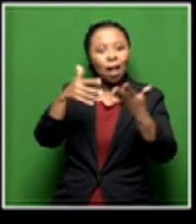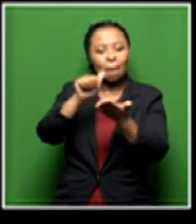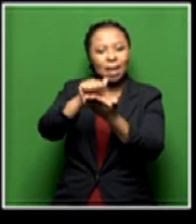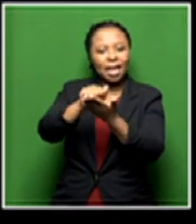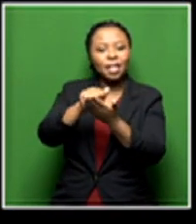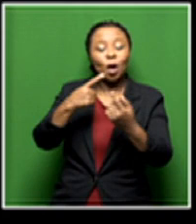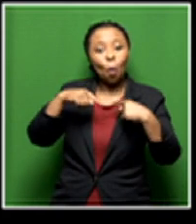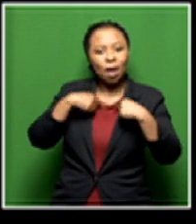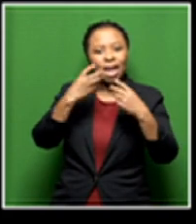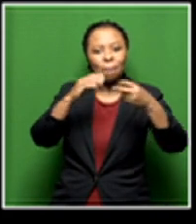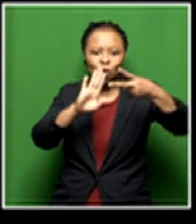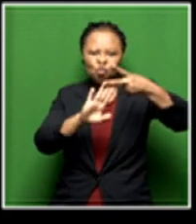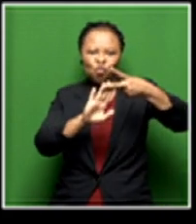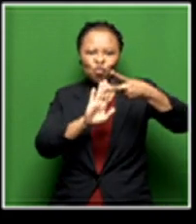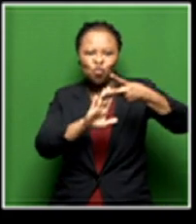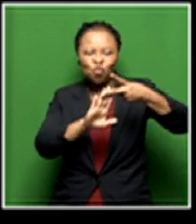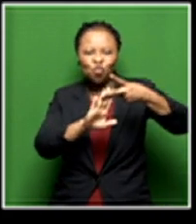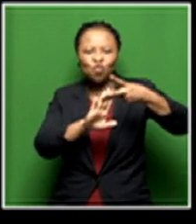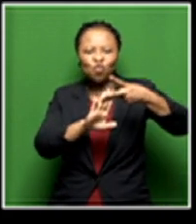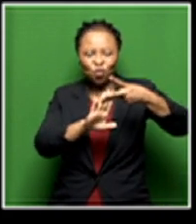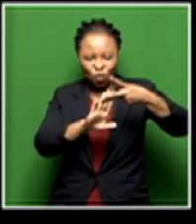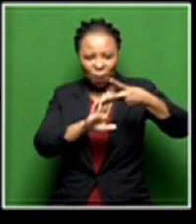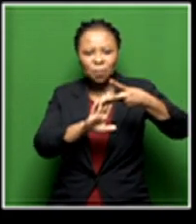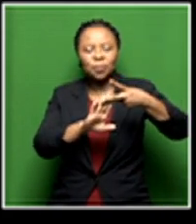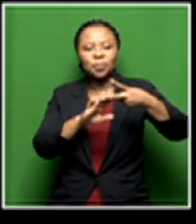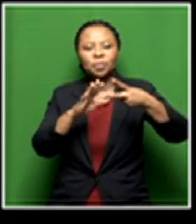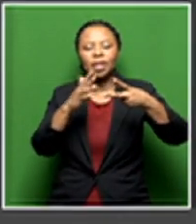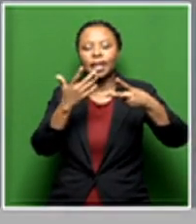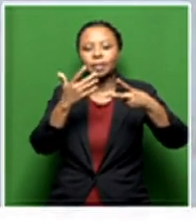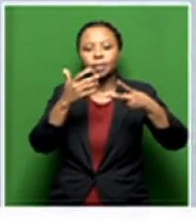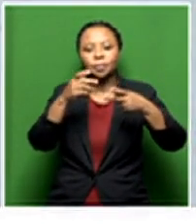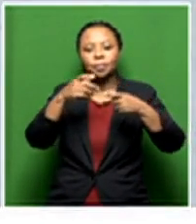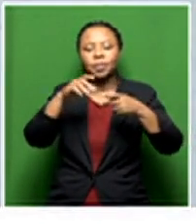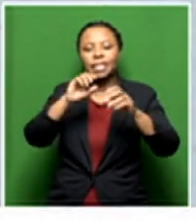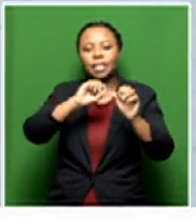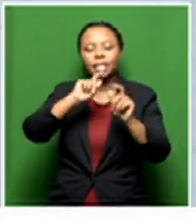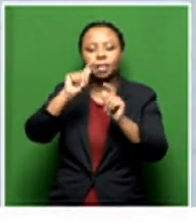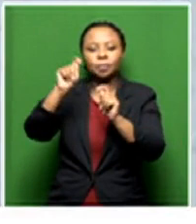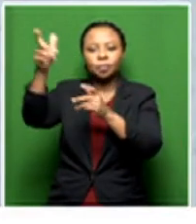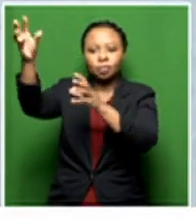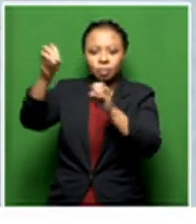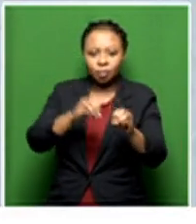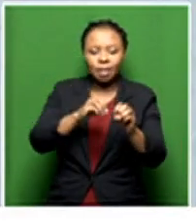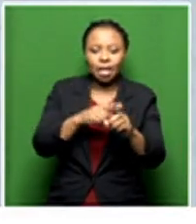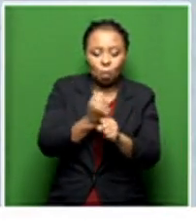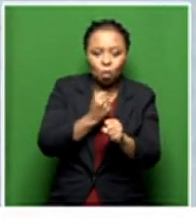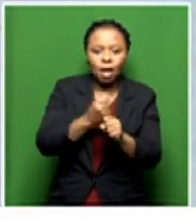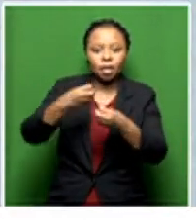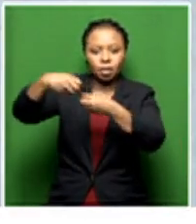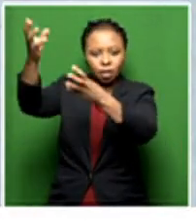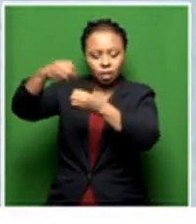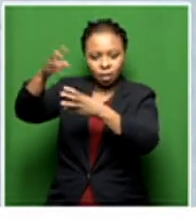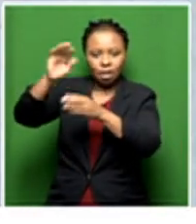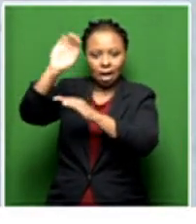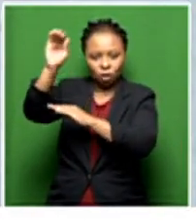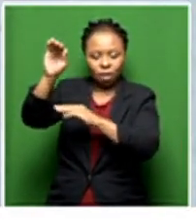are number 2 in terms of exporting tea and producing tea. Number 1